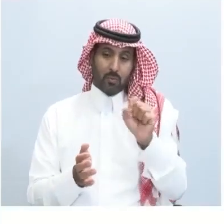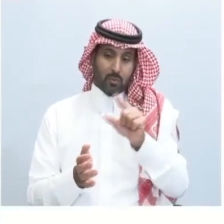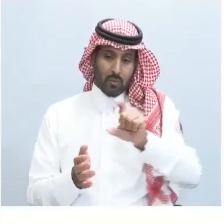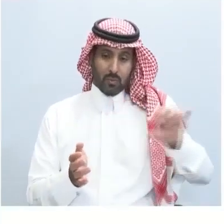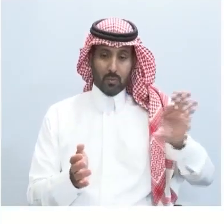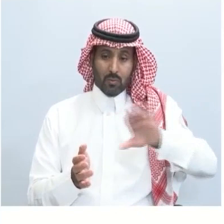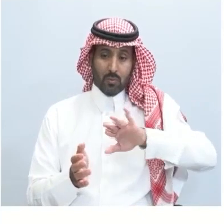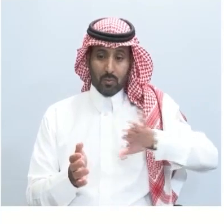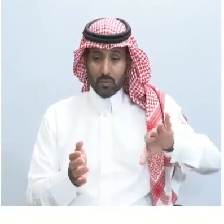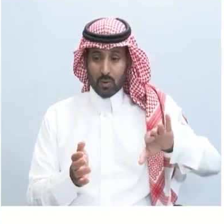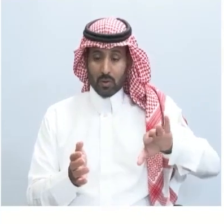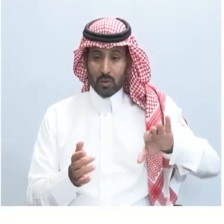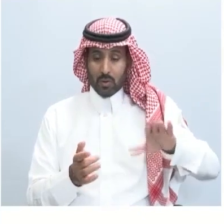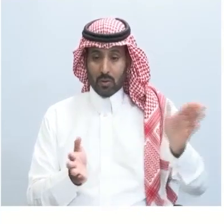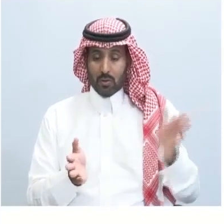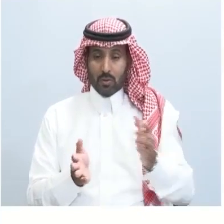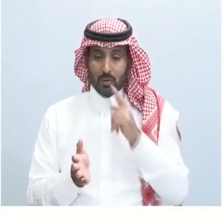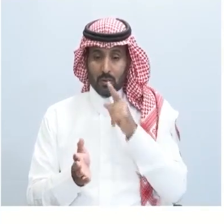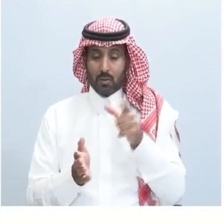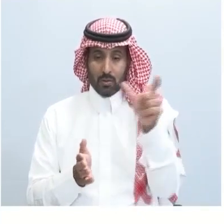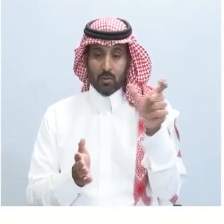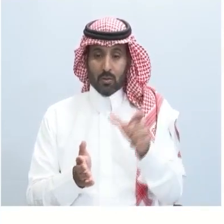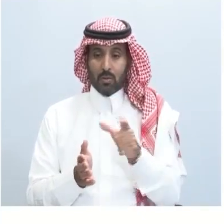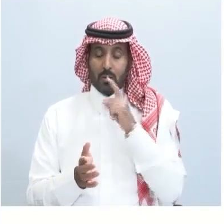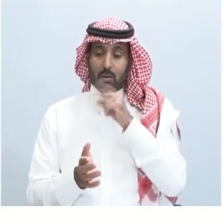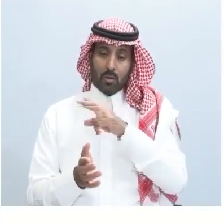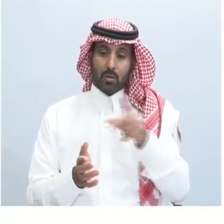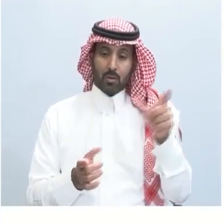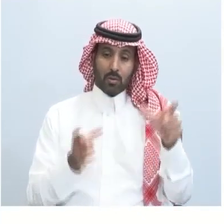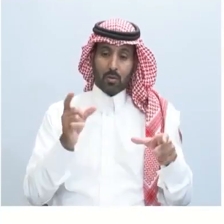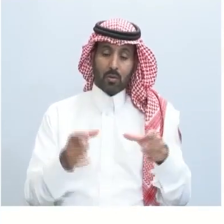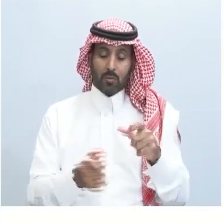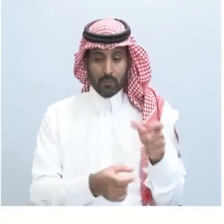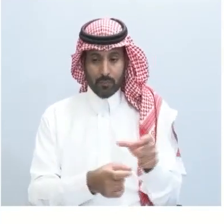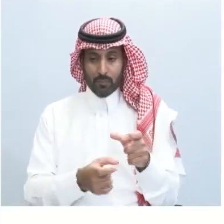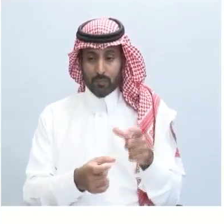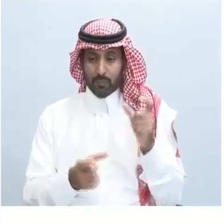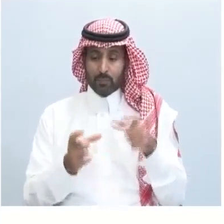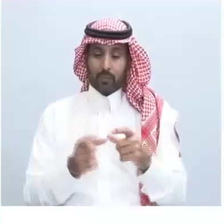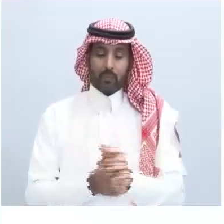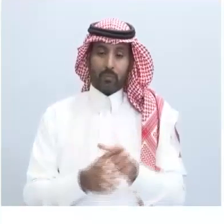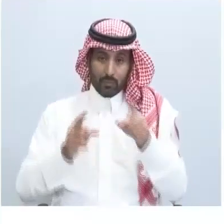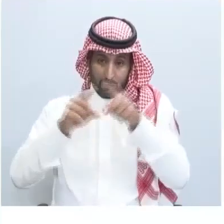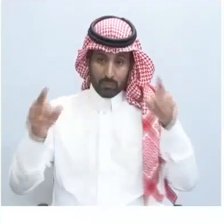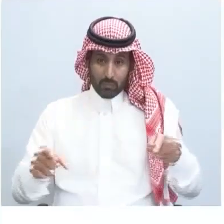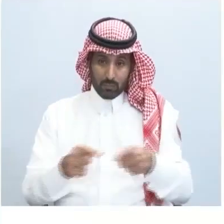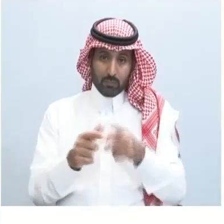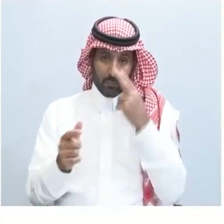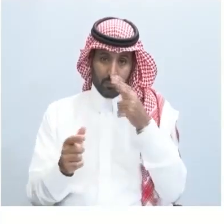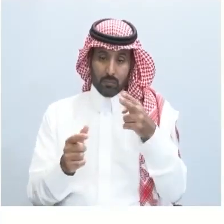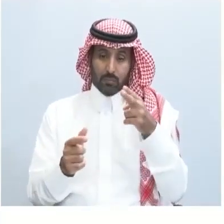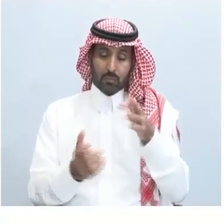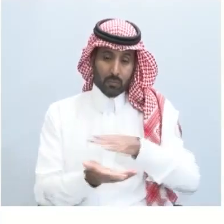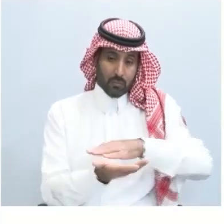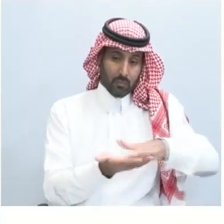first part of the text and to label the different parts of the ice hockey rink. As you can see here, this